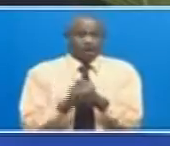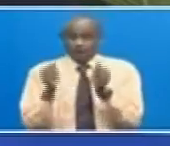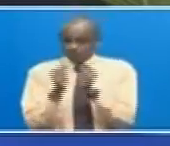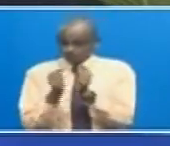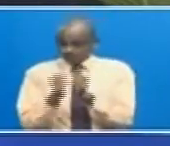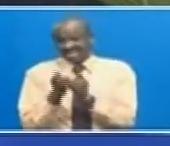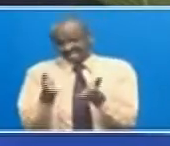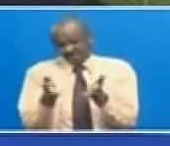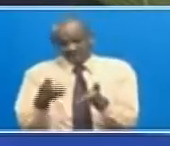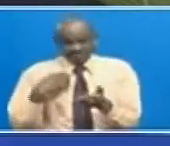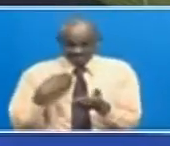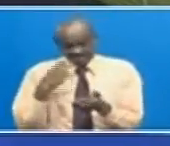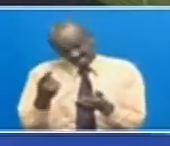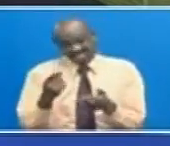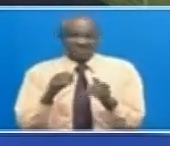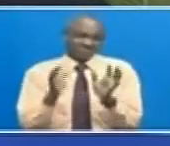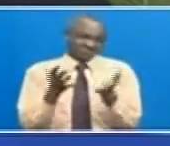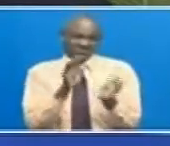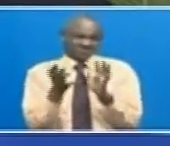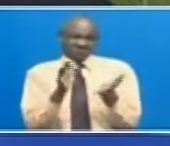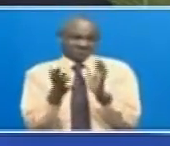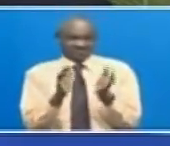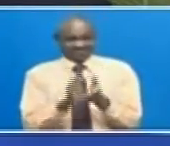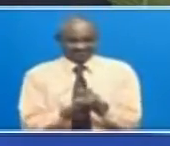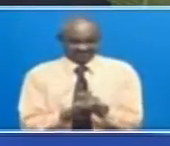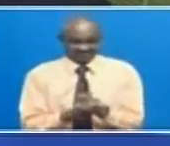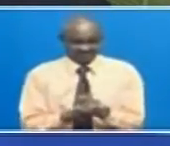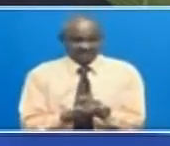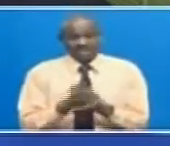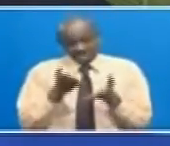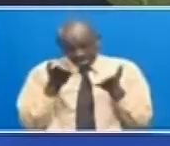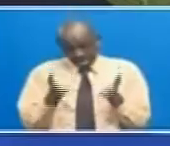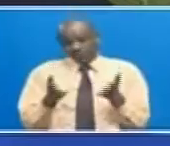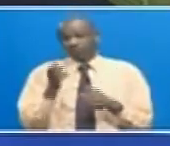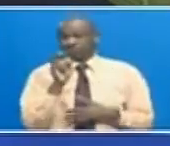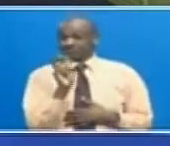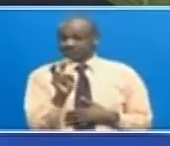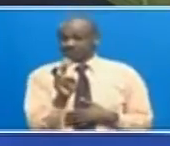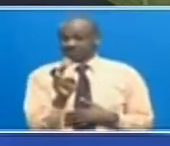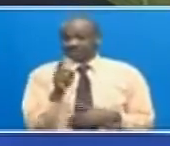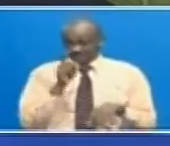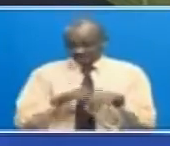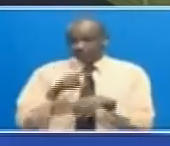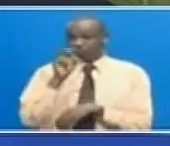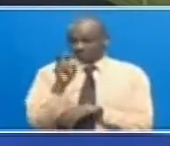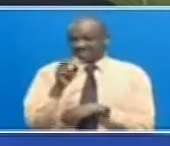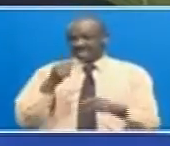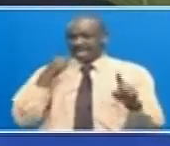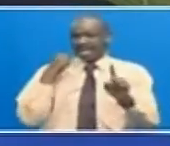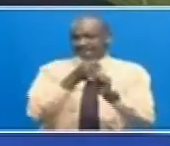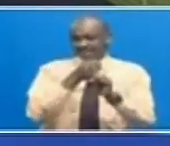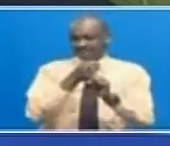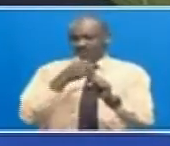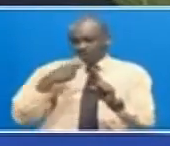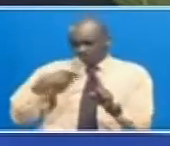October at the moment on the books is not looking great. So, you know, when you look at the impact